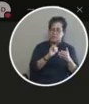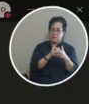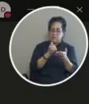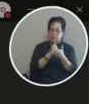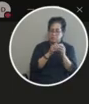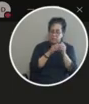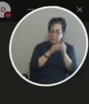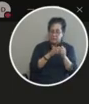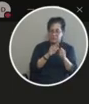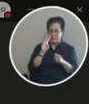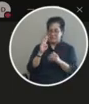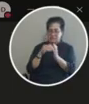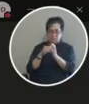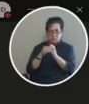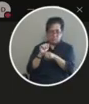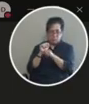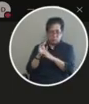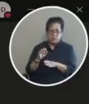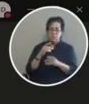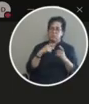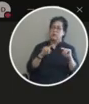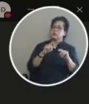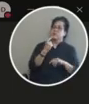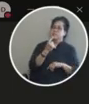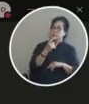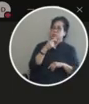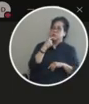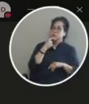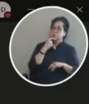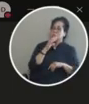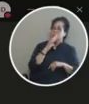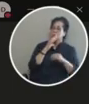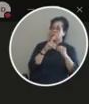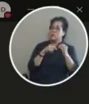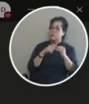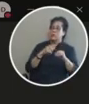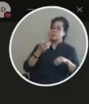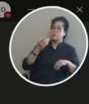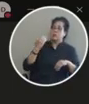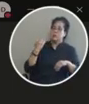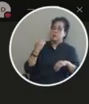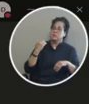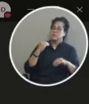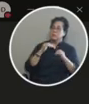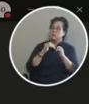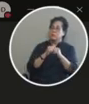employees. Finally, someone did talk